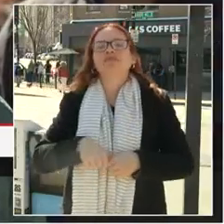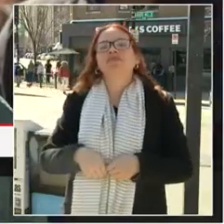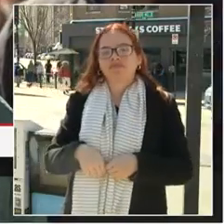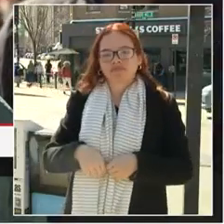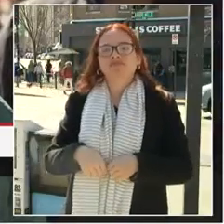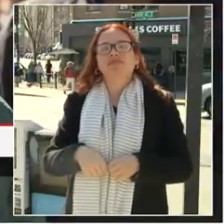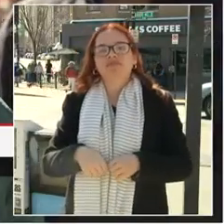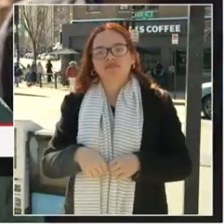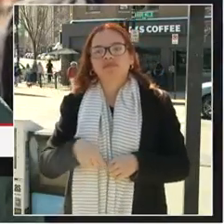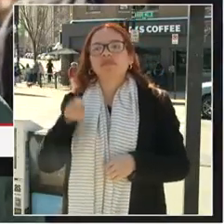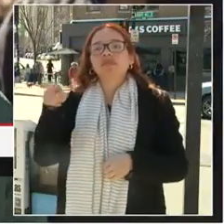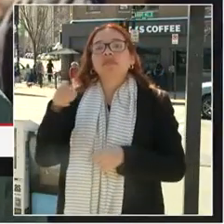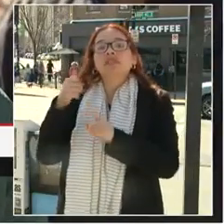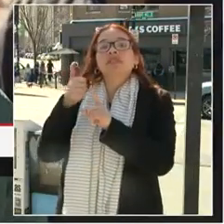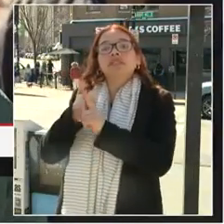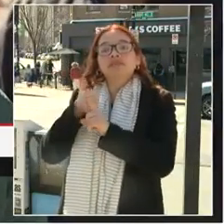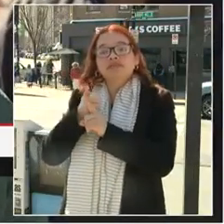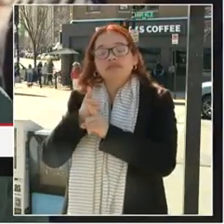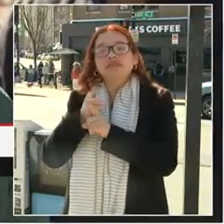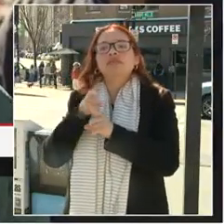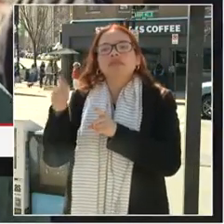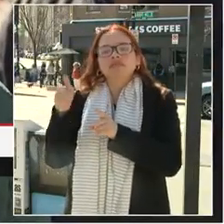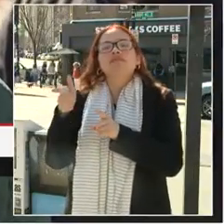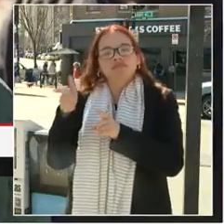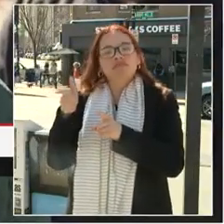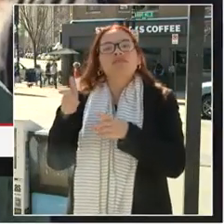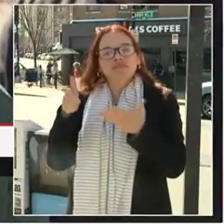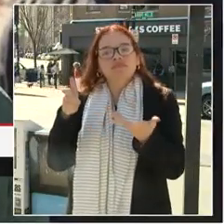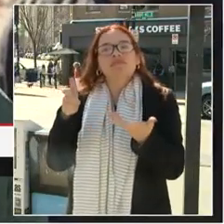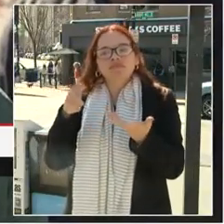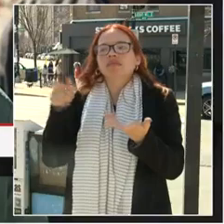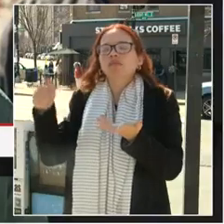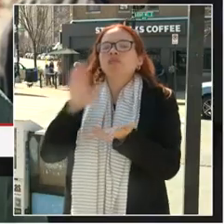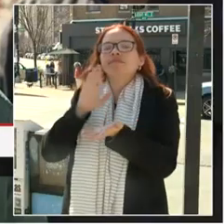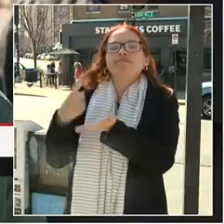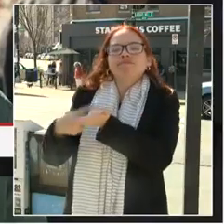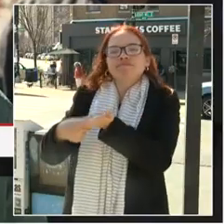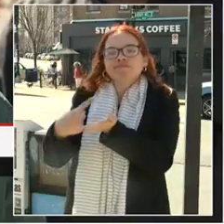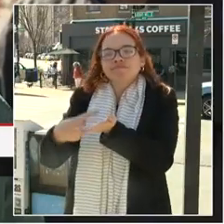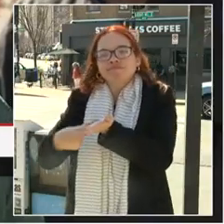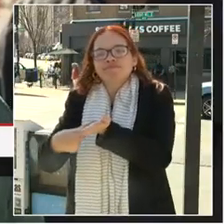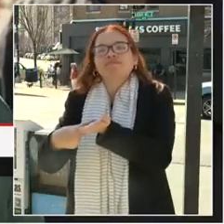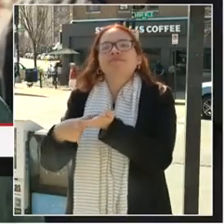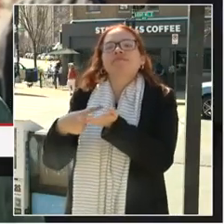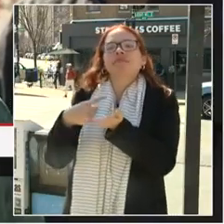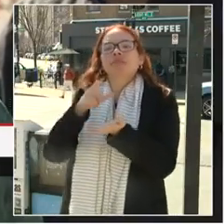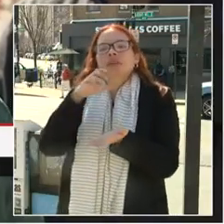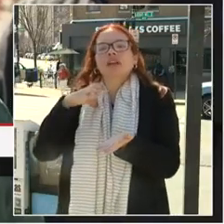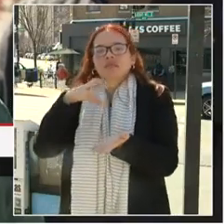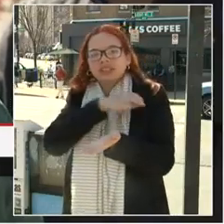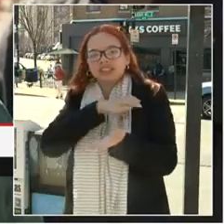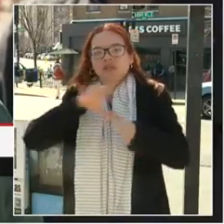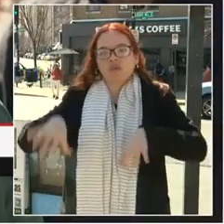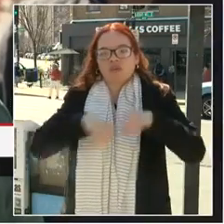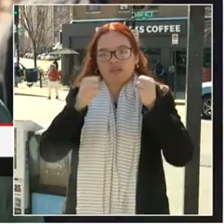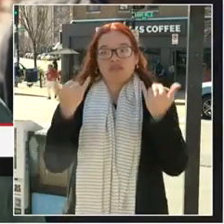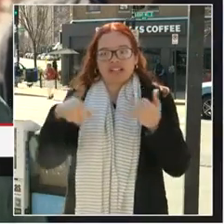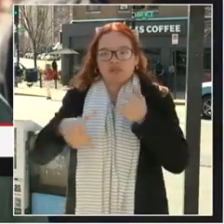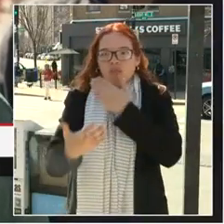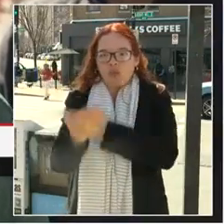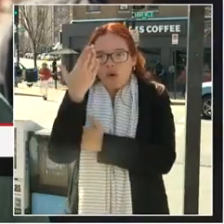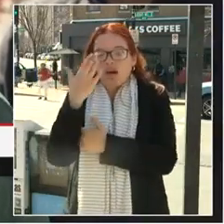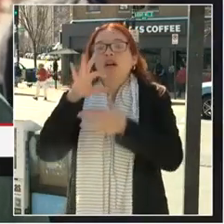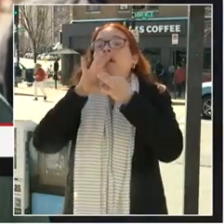been participating in a roundtable that the council held this morning on gun